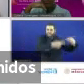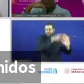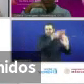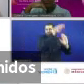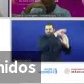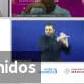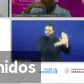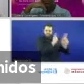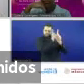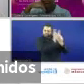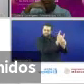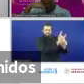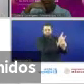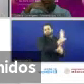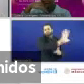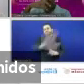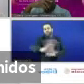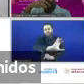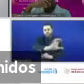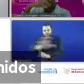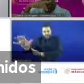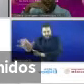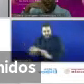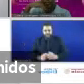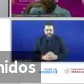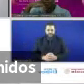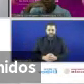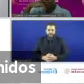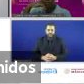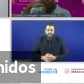that absolutely need to be done in order to support women's movements.